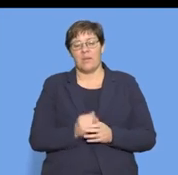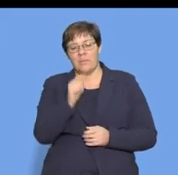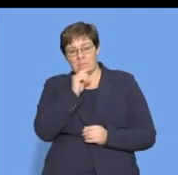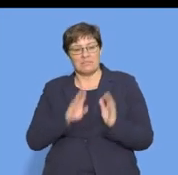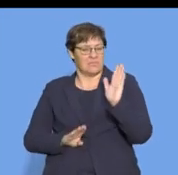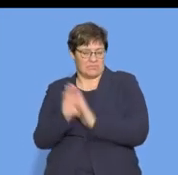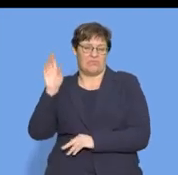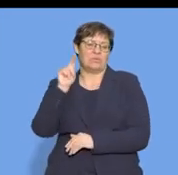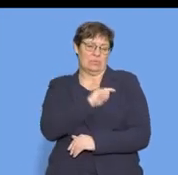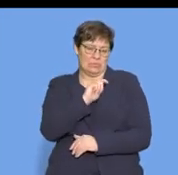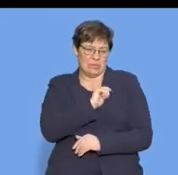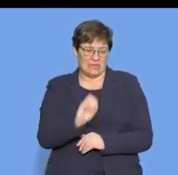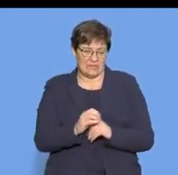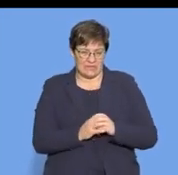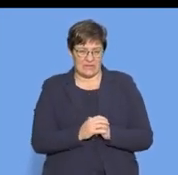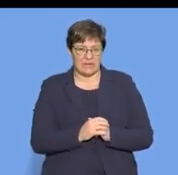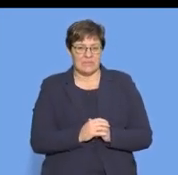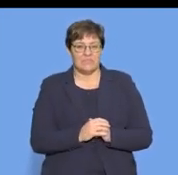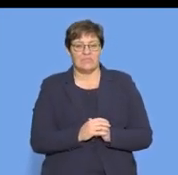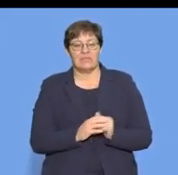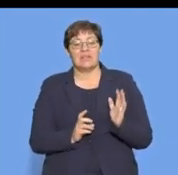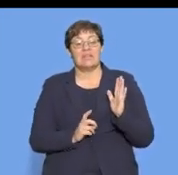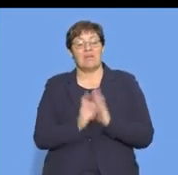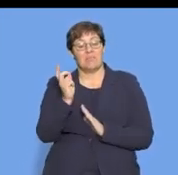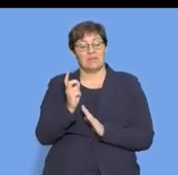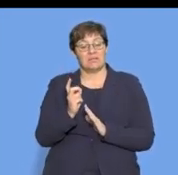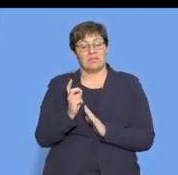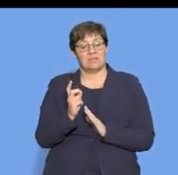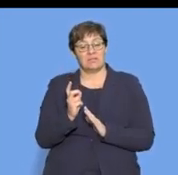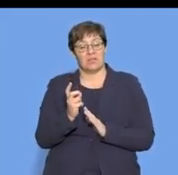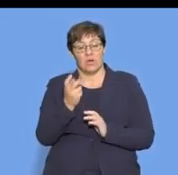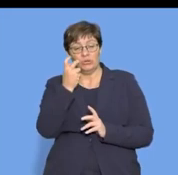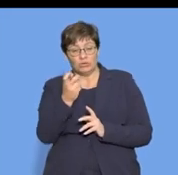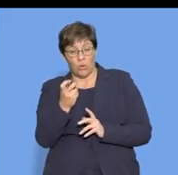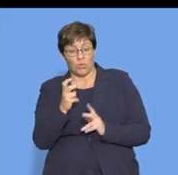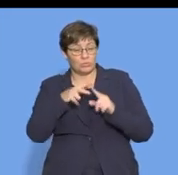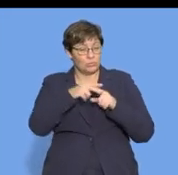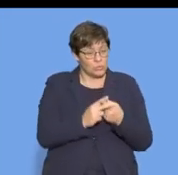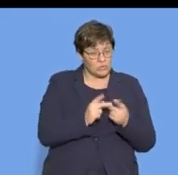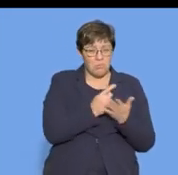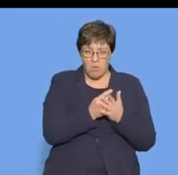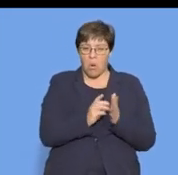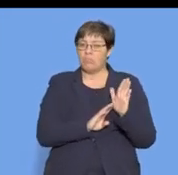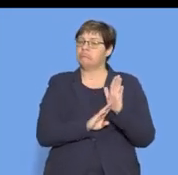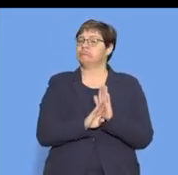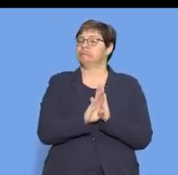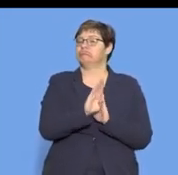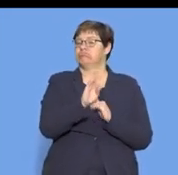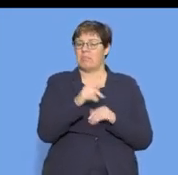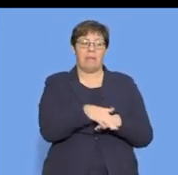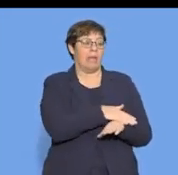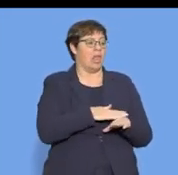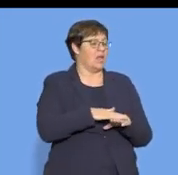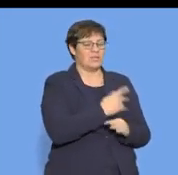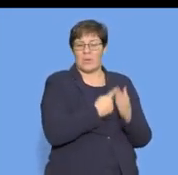was definitely an improvement. Okay, development of stone tools became more sophisticated. So in other